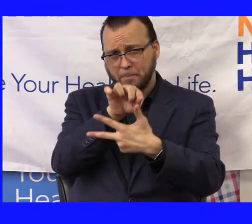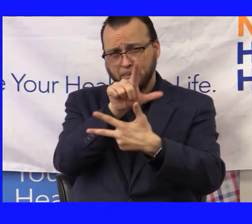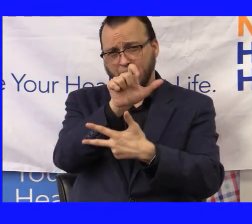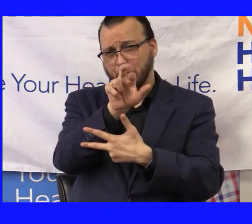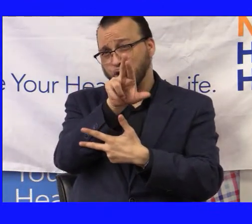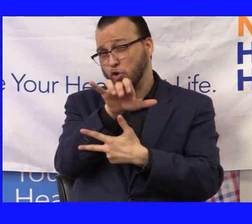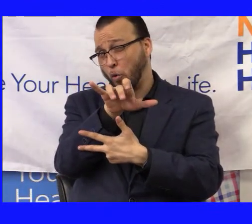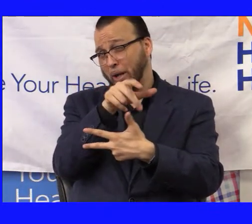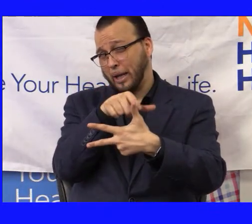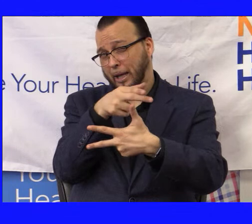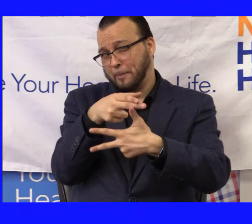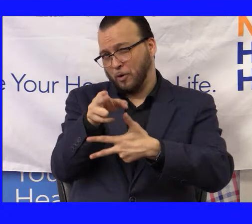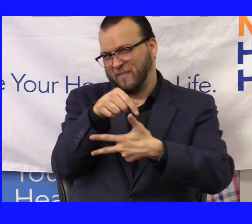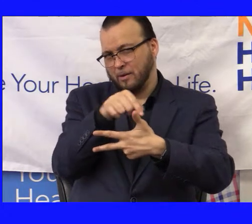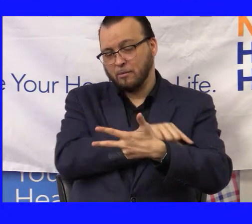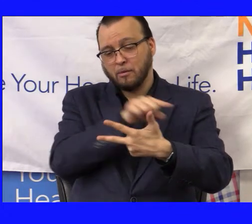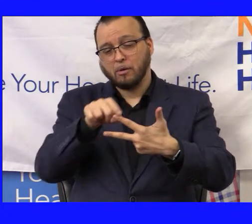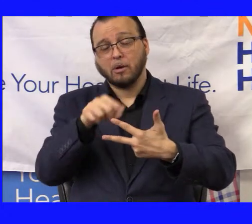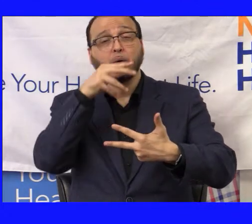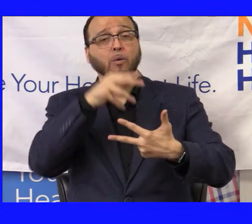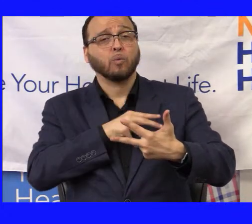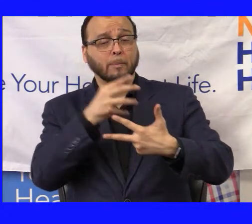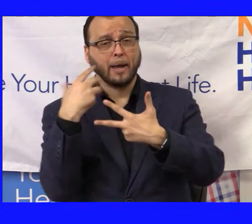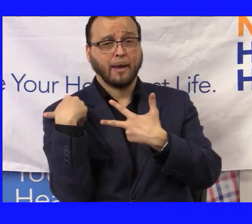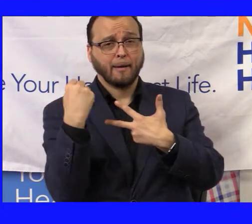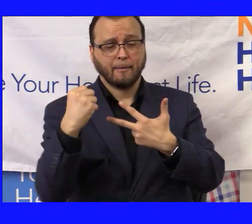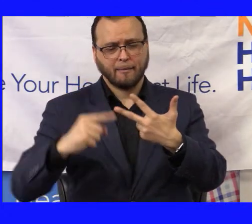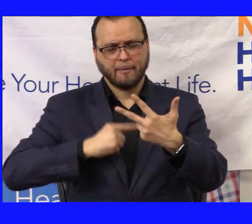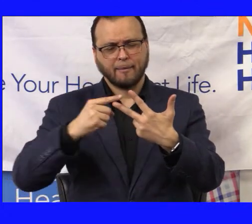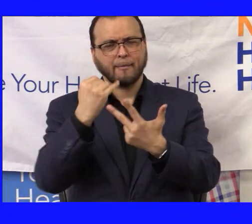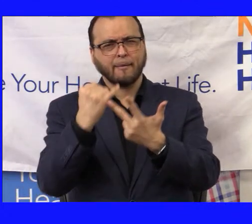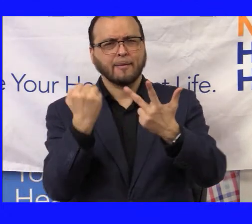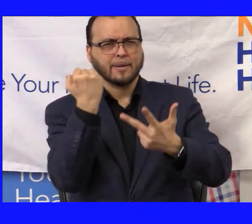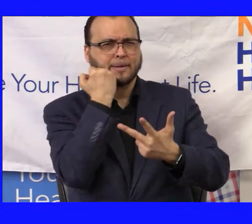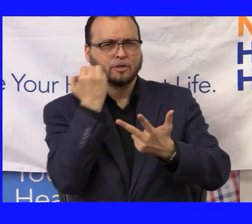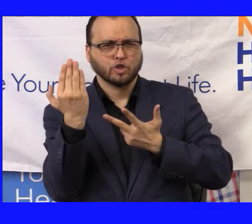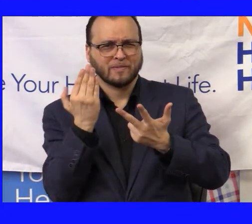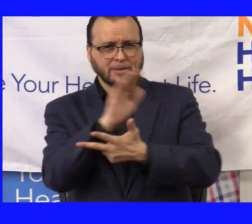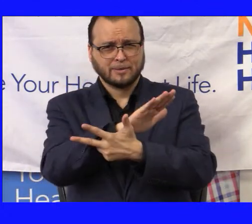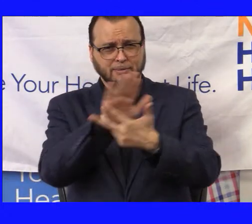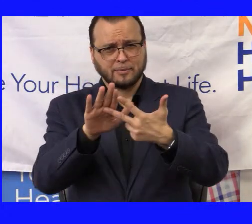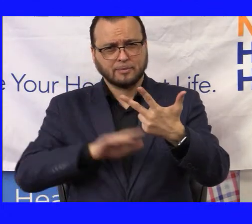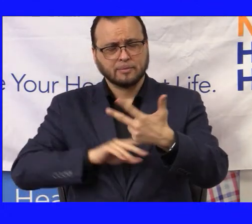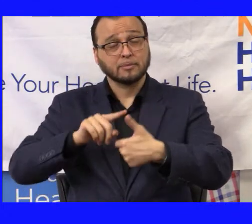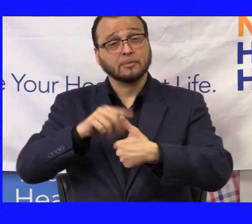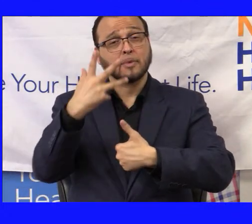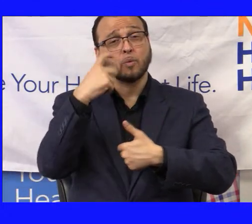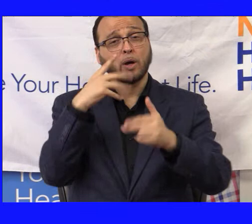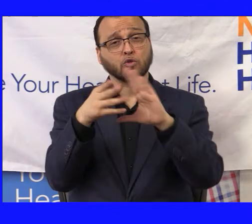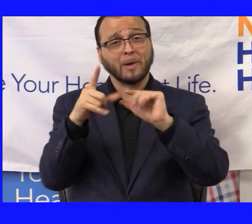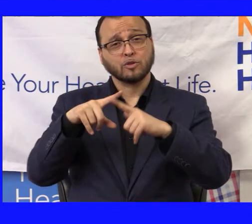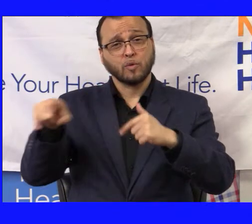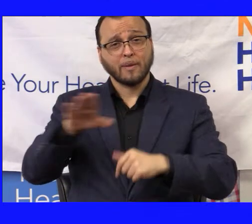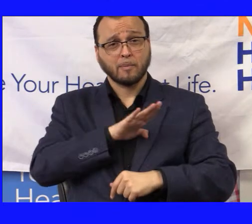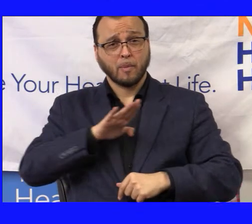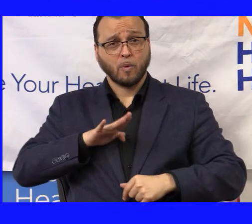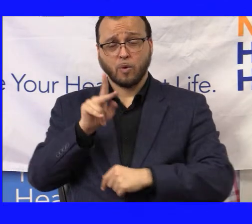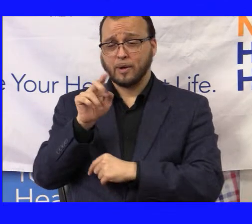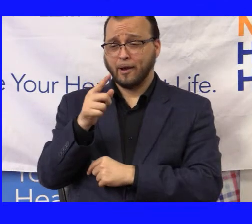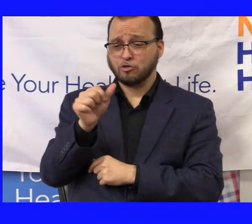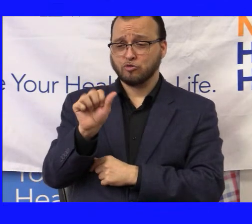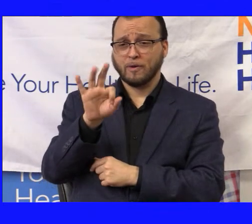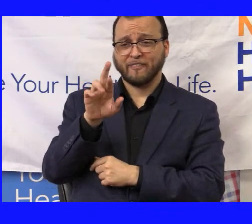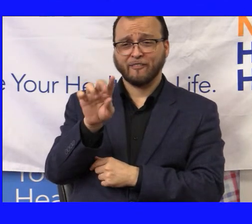briefly. In addition, women's health, and lastly, the dental services. I just want to mention to the board that Kenra